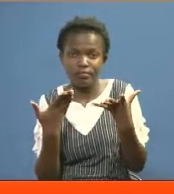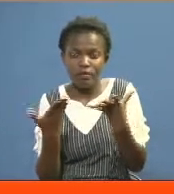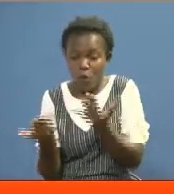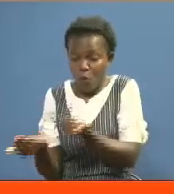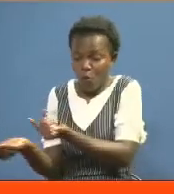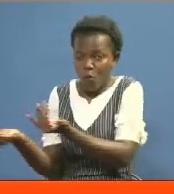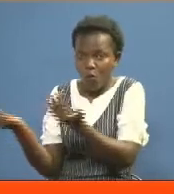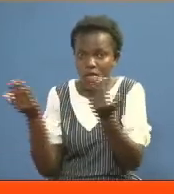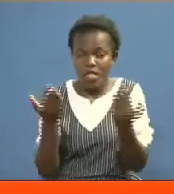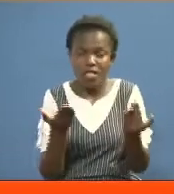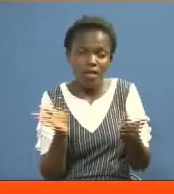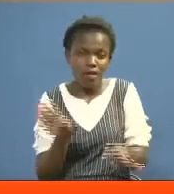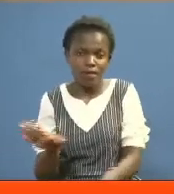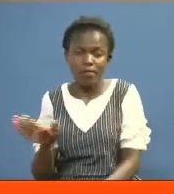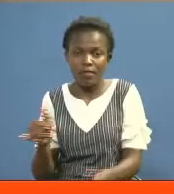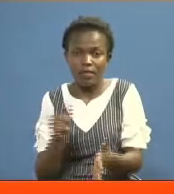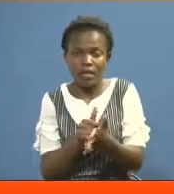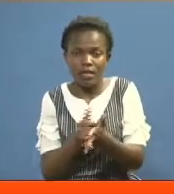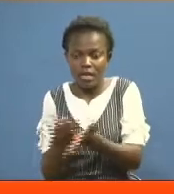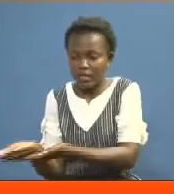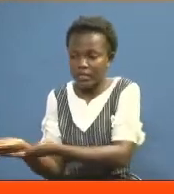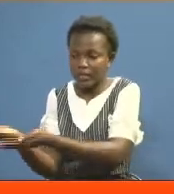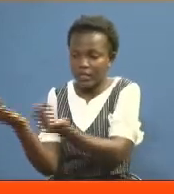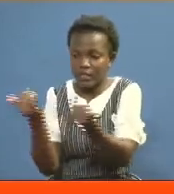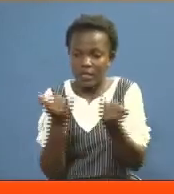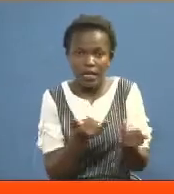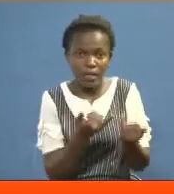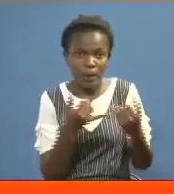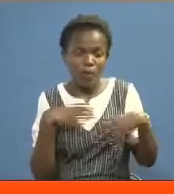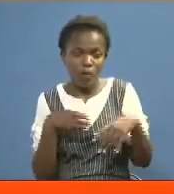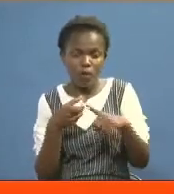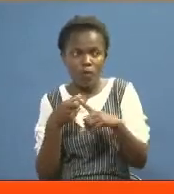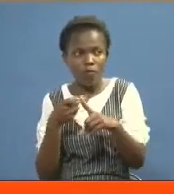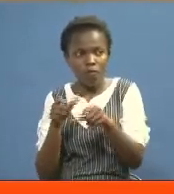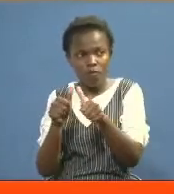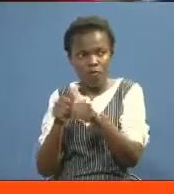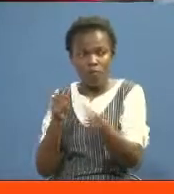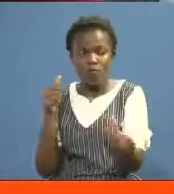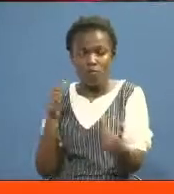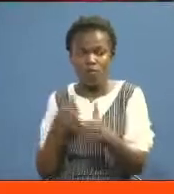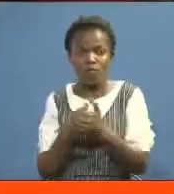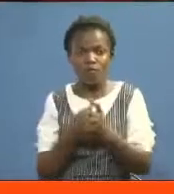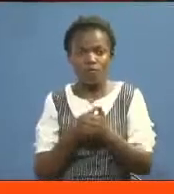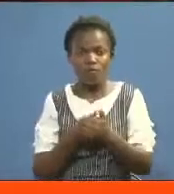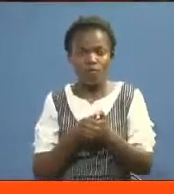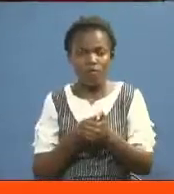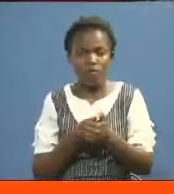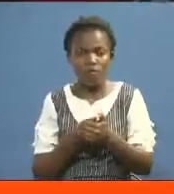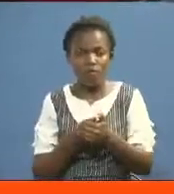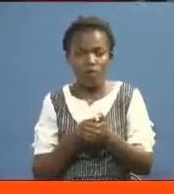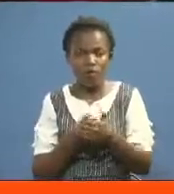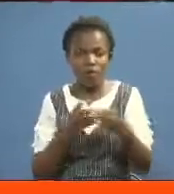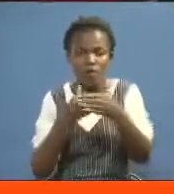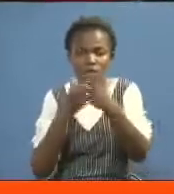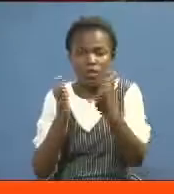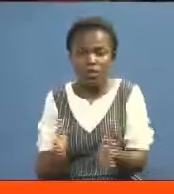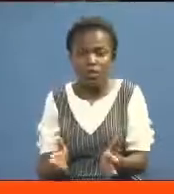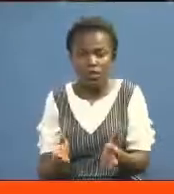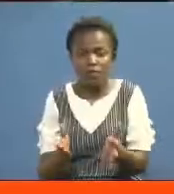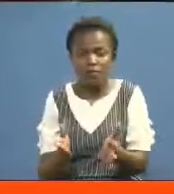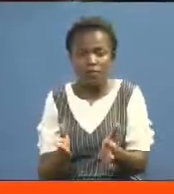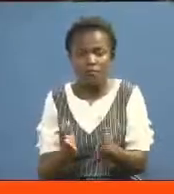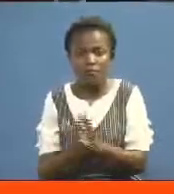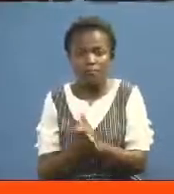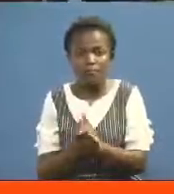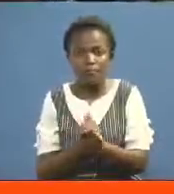welcoming places that attracted people from far and wide. Amid calls by local leaders that the home be